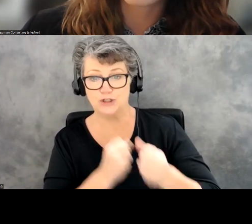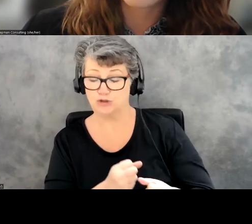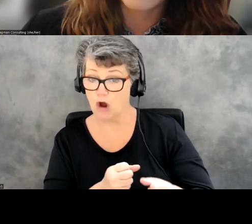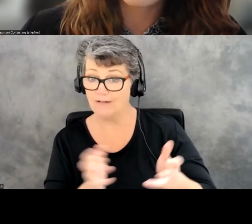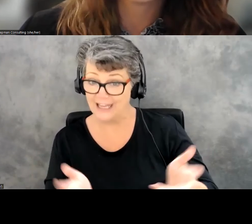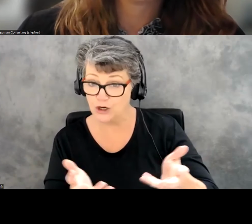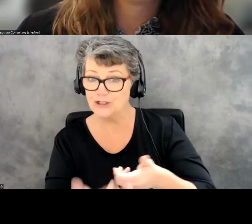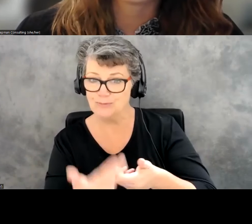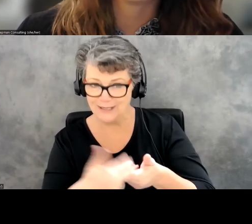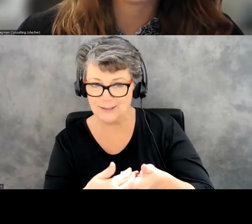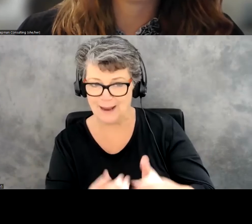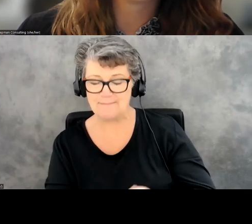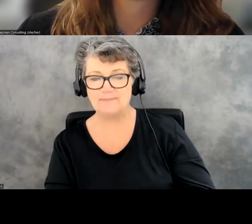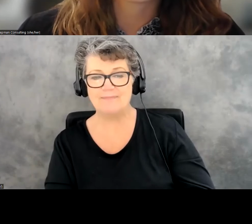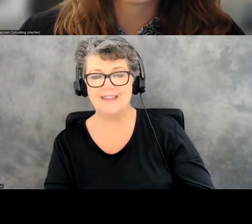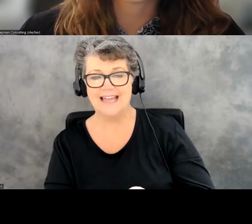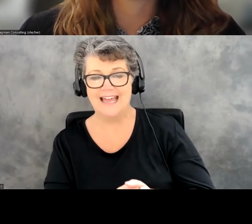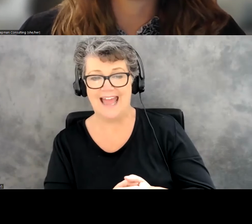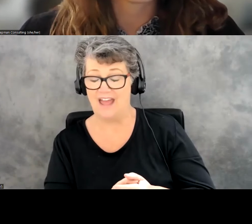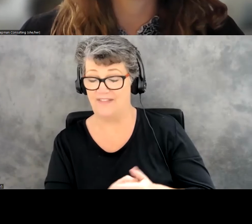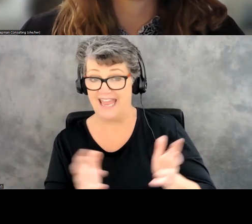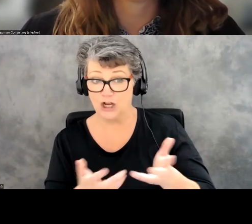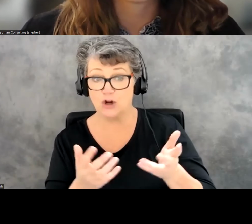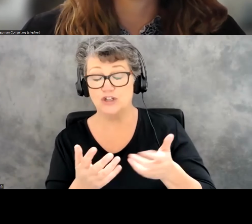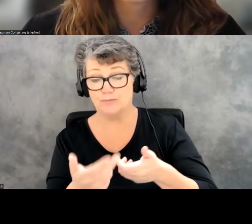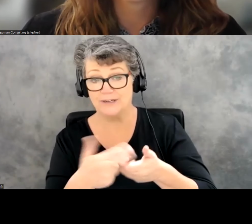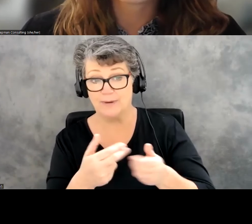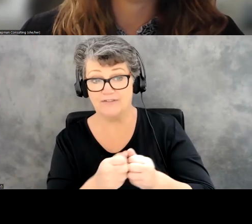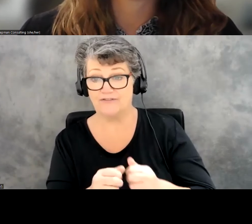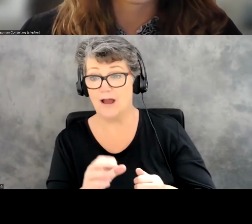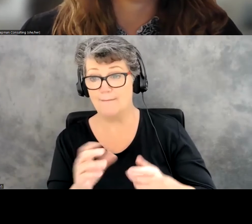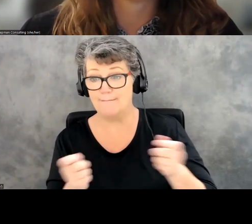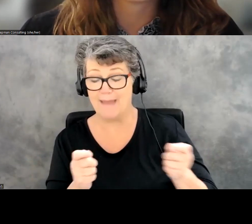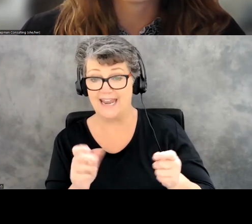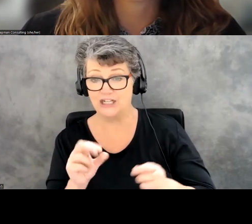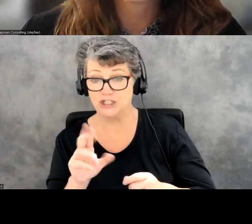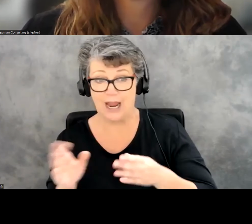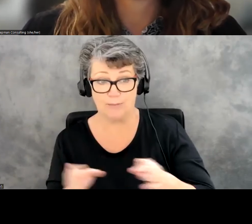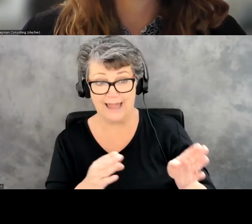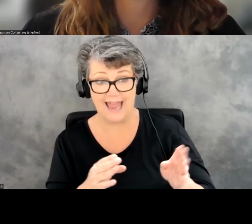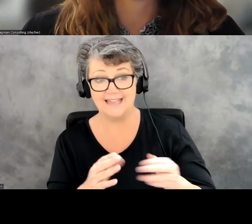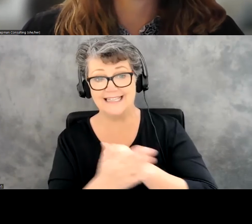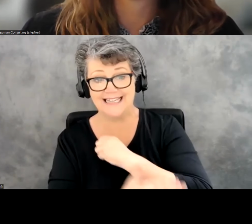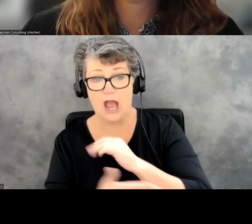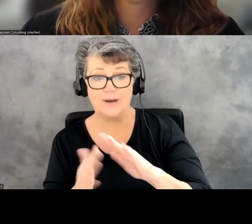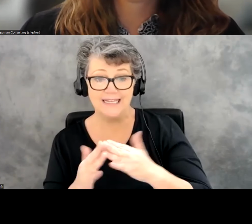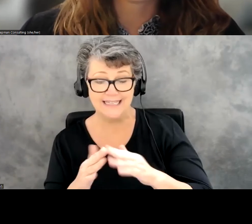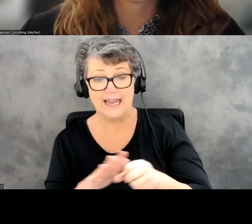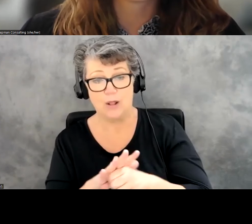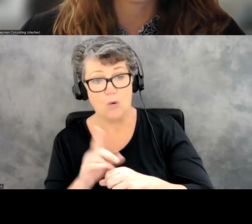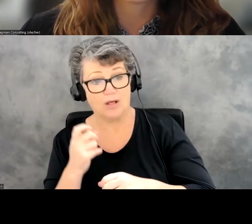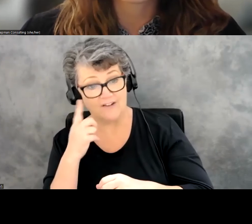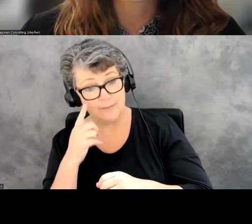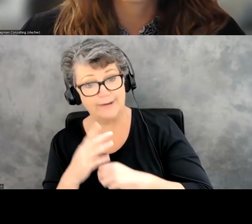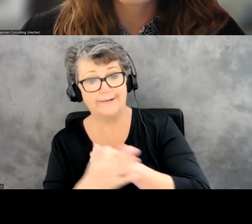encouraged to participate. And they really encourage participation from managed care plans, county, city, local government agencies,